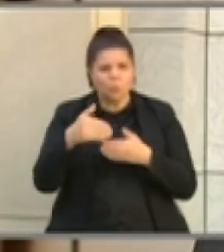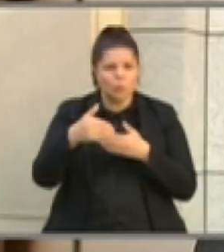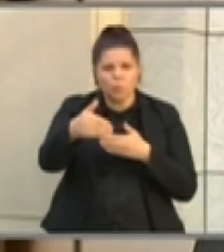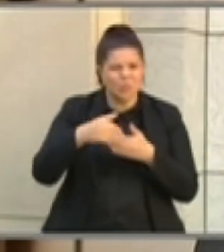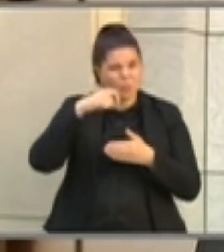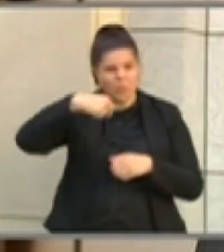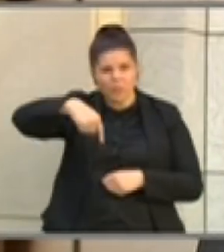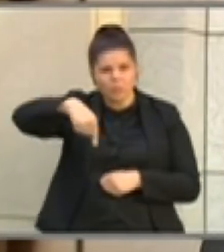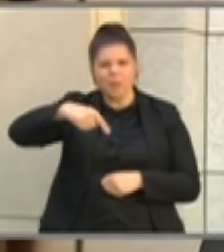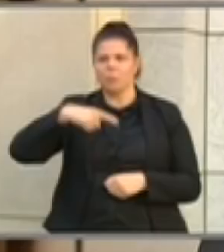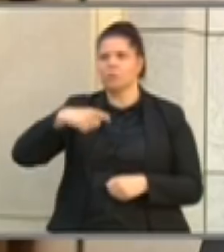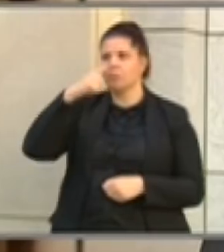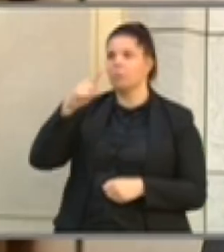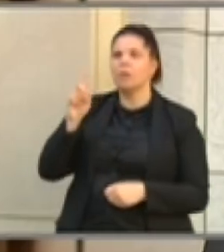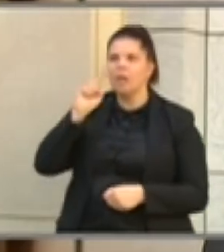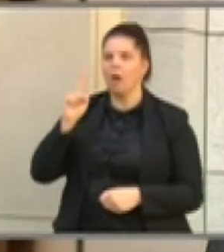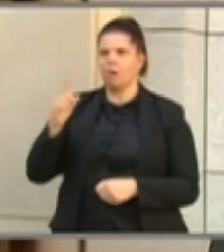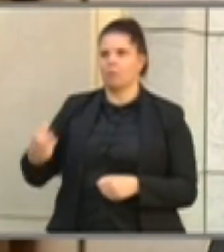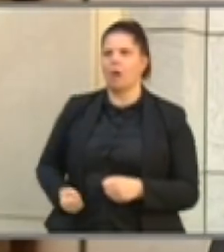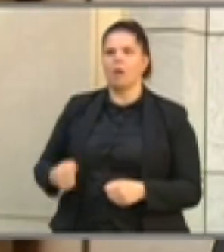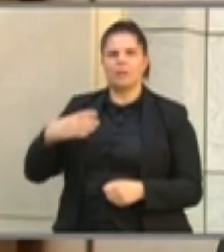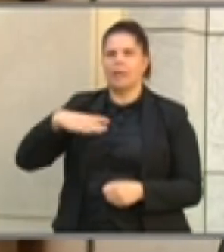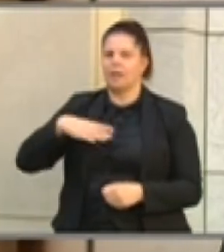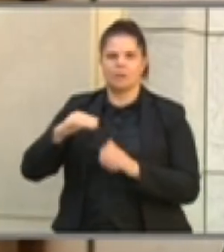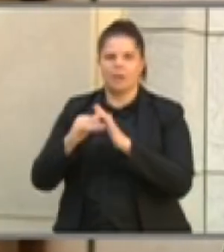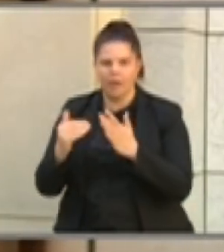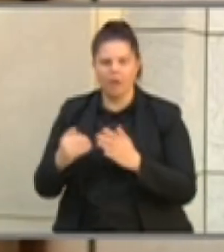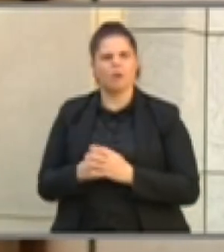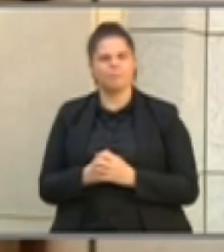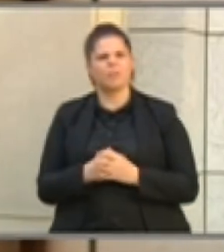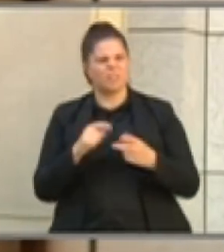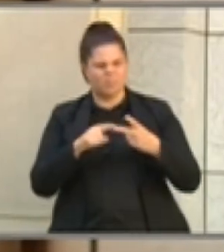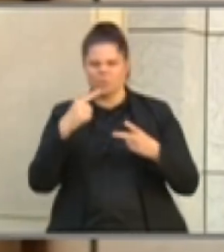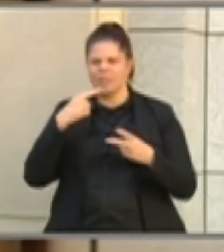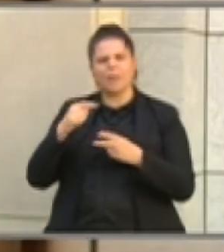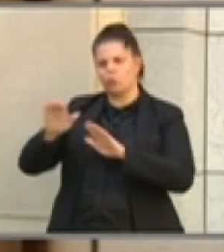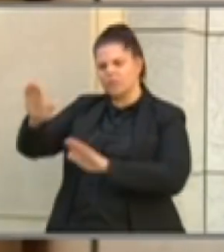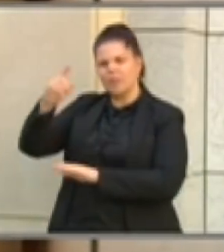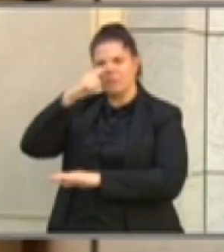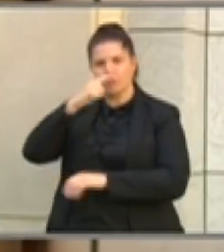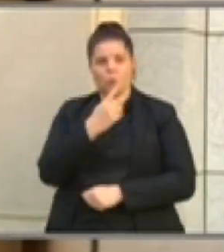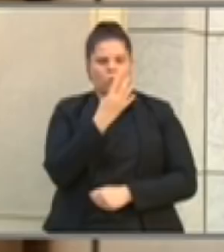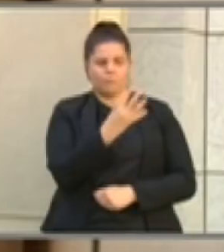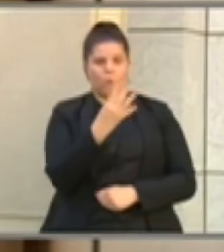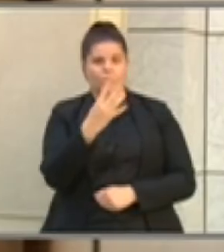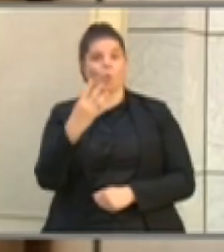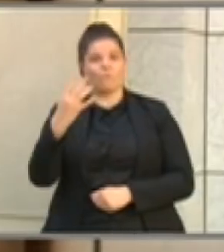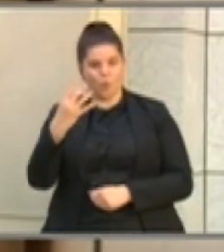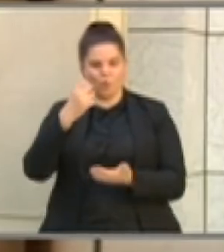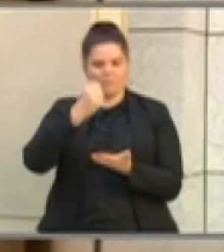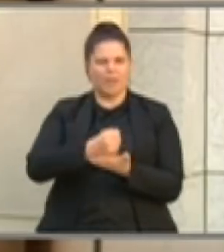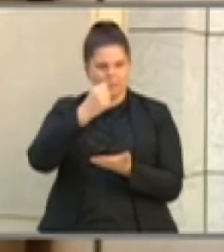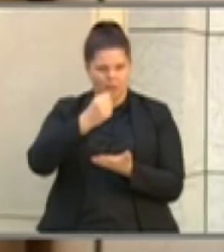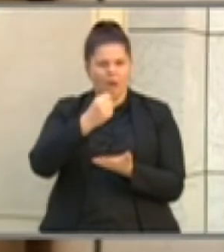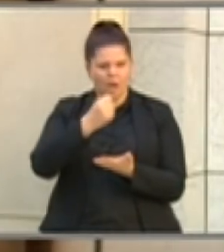happen this week? And you've mentioned New Zealanders on the 444 visa. Are there any other exemptions for other nationalities that are here on